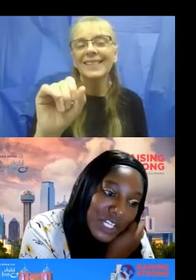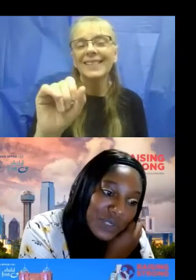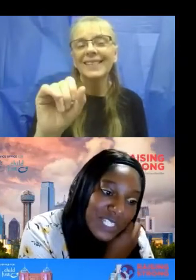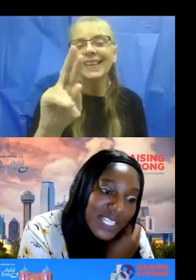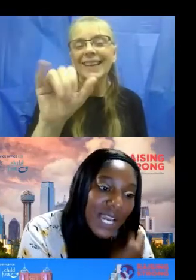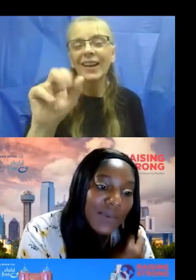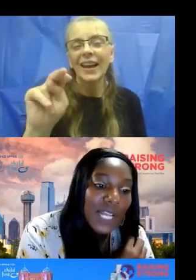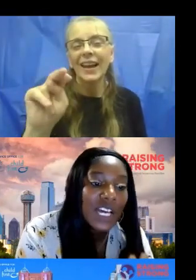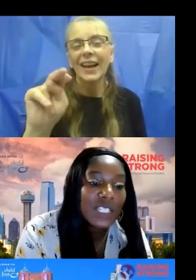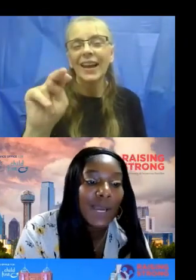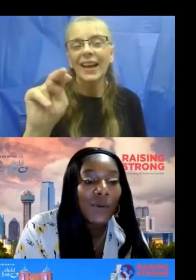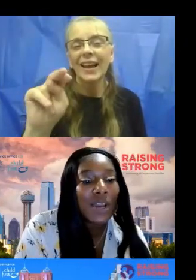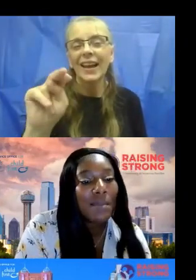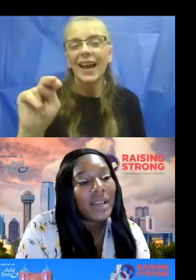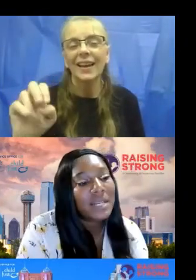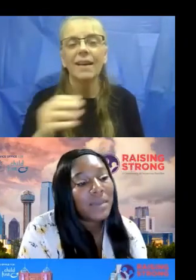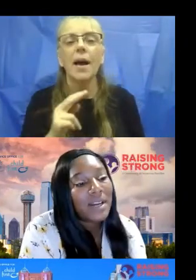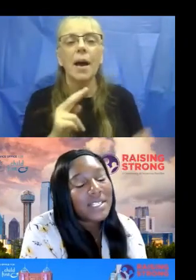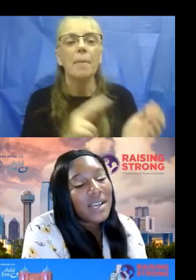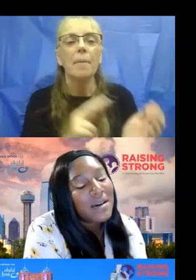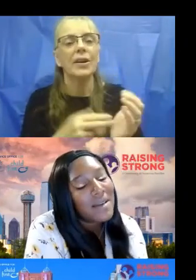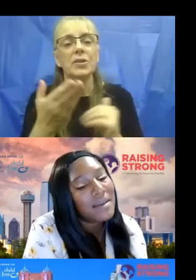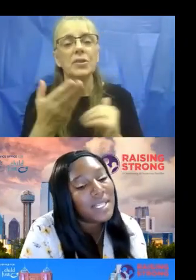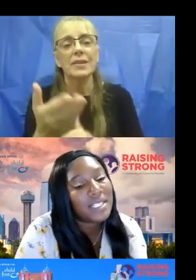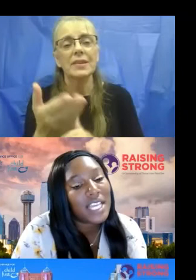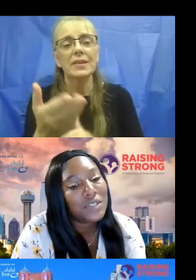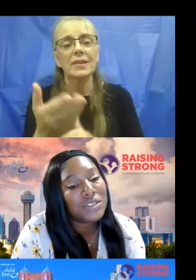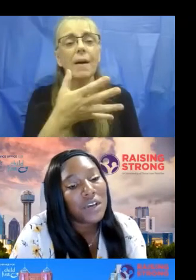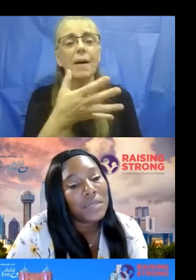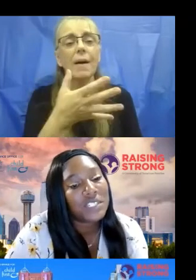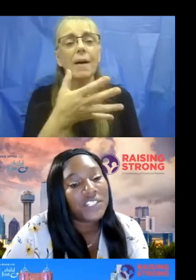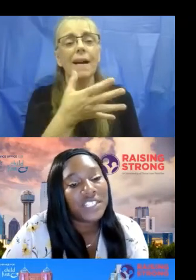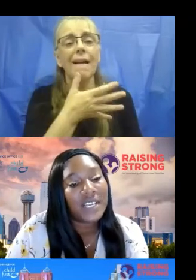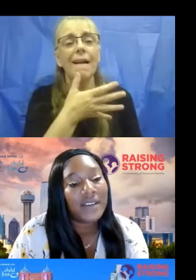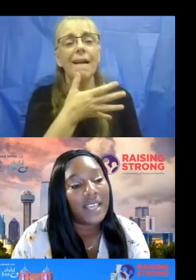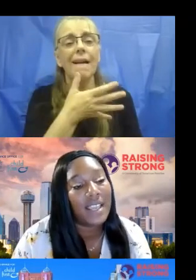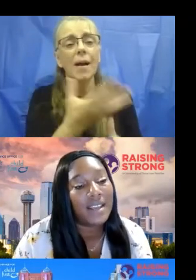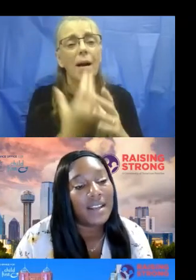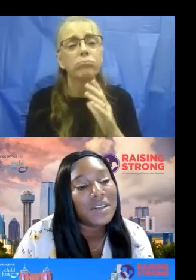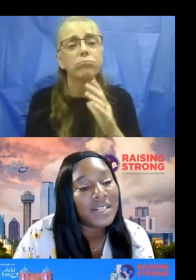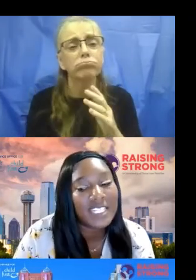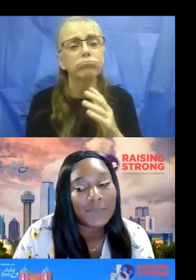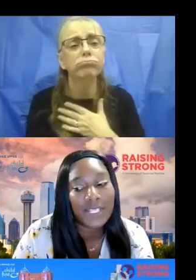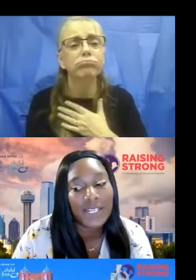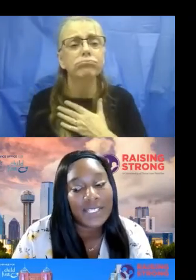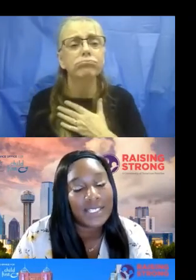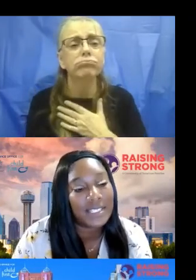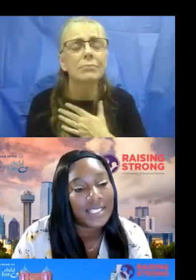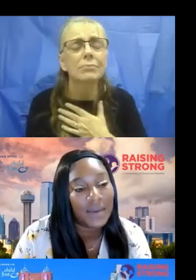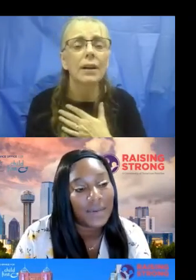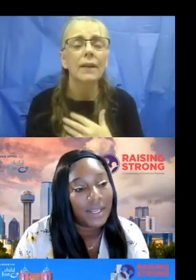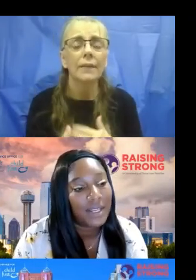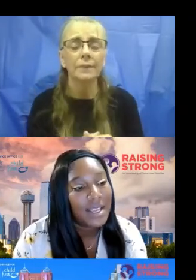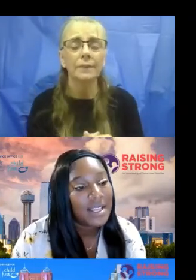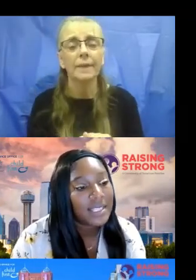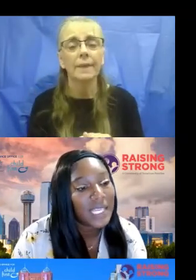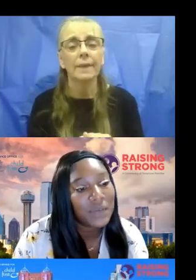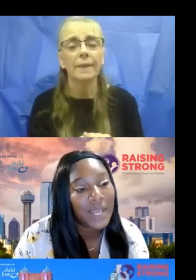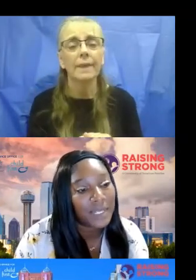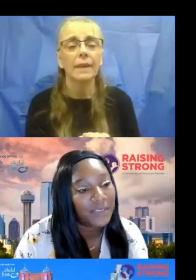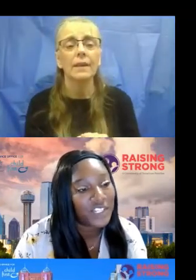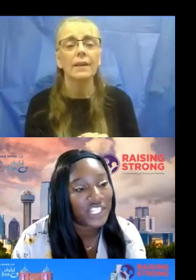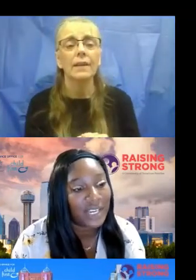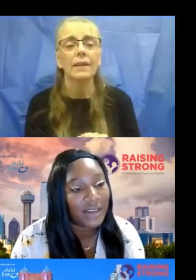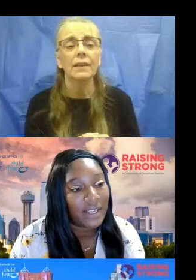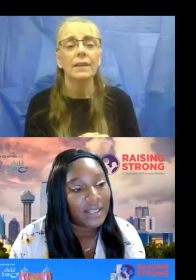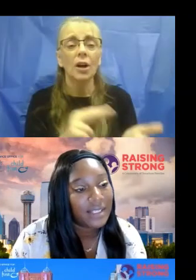My nurse was there when I lost my grandma in March. Oh, Ebony, thank you so much for sharing. And her nurse has been there since day one. Thank you,